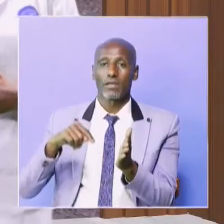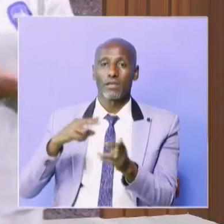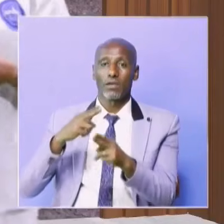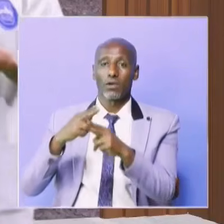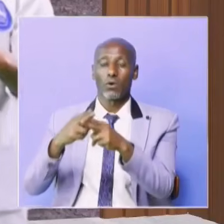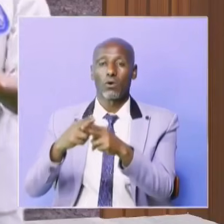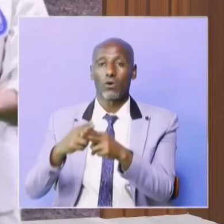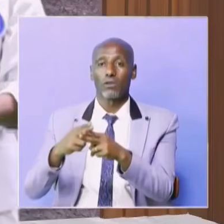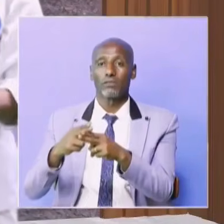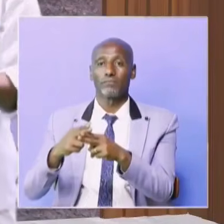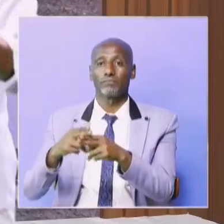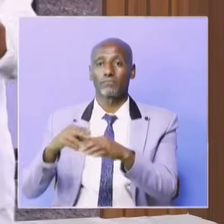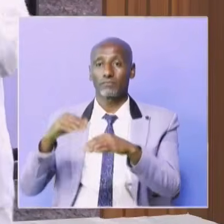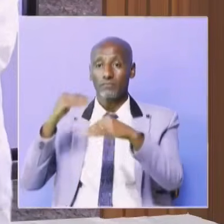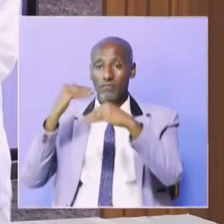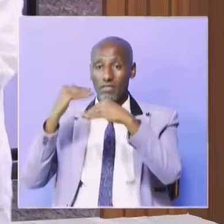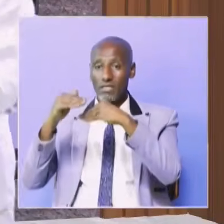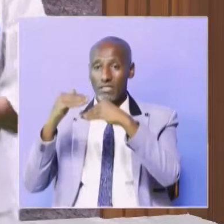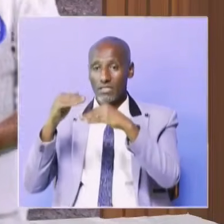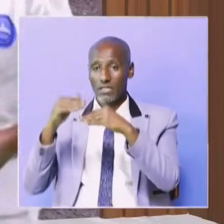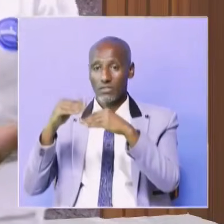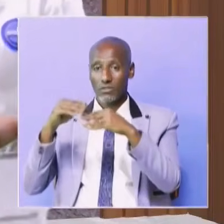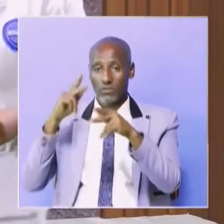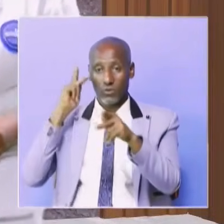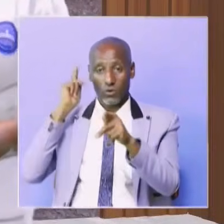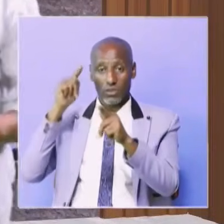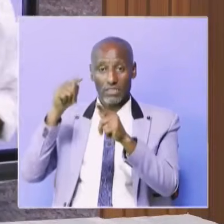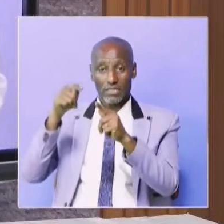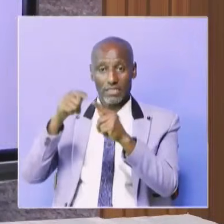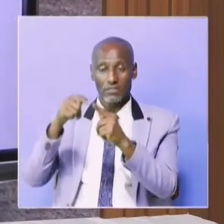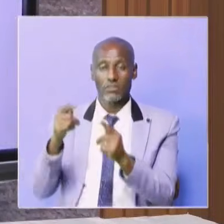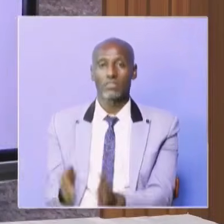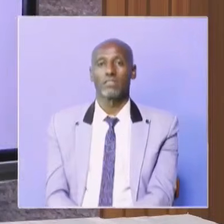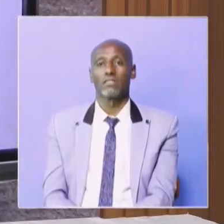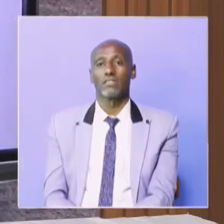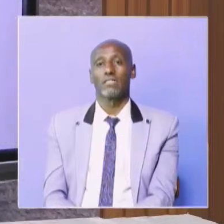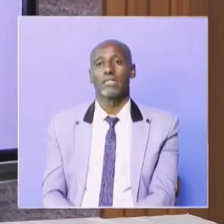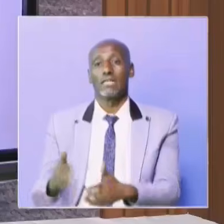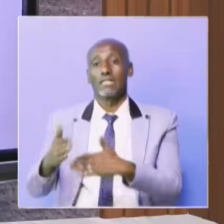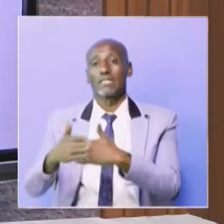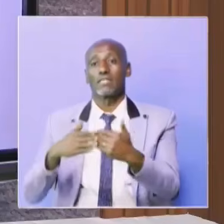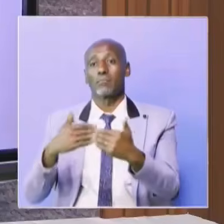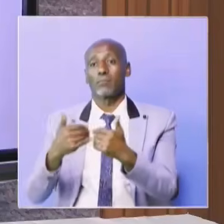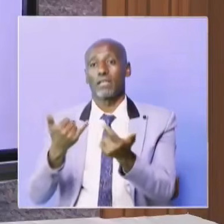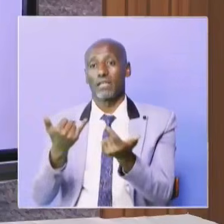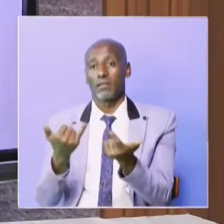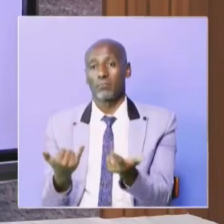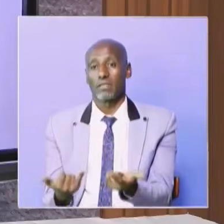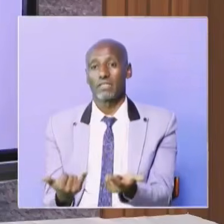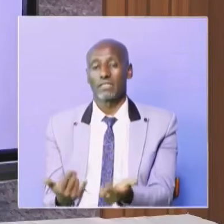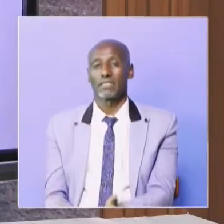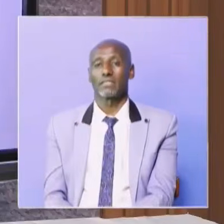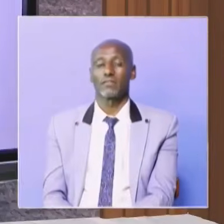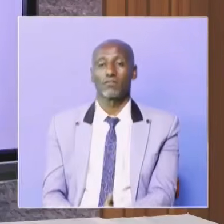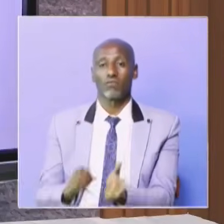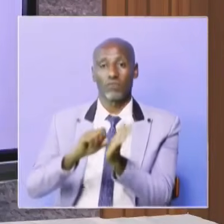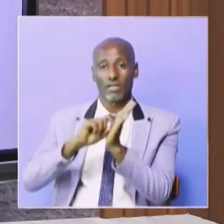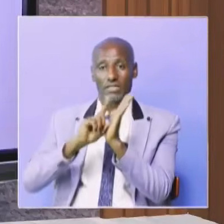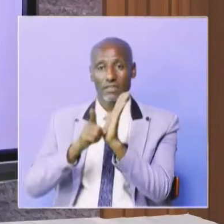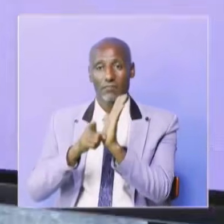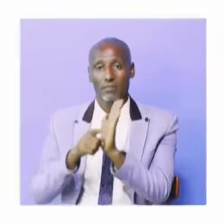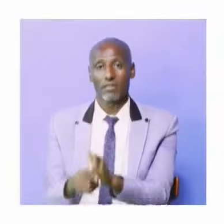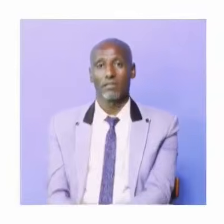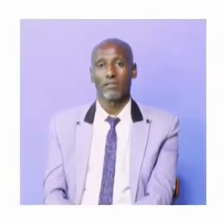schedules are about present or future, you need to use what? Simple present. Let's see it in an example.